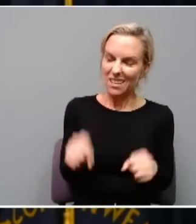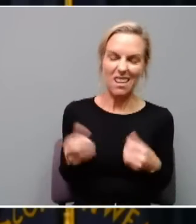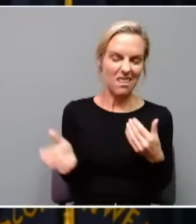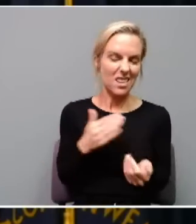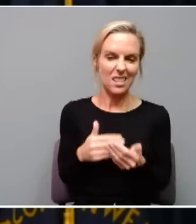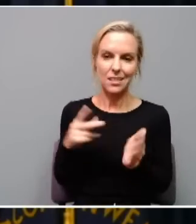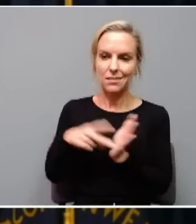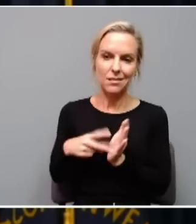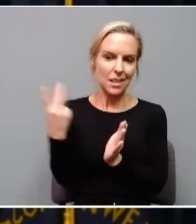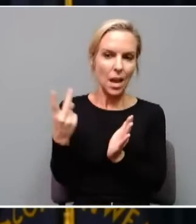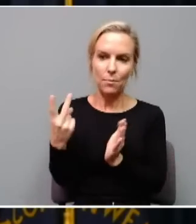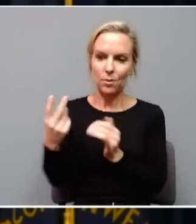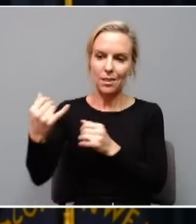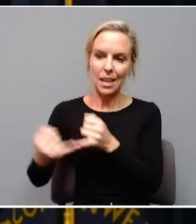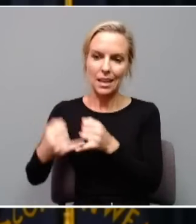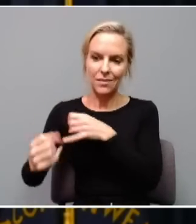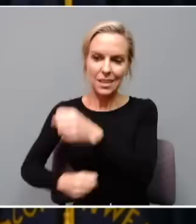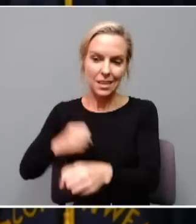year, if not triple it.